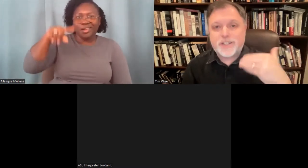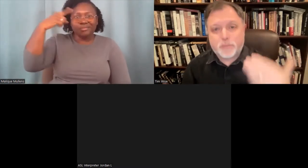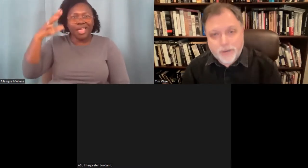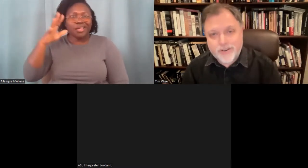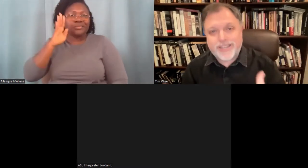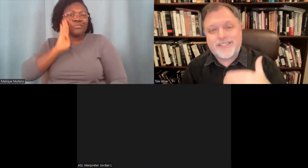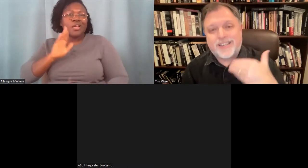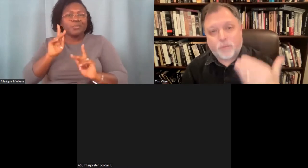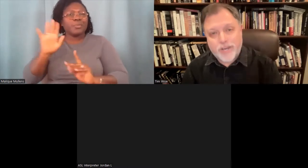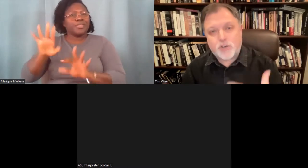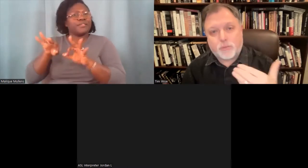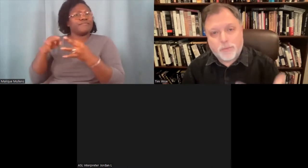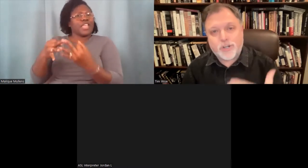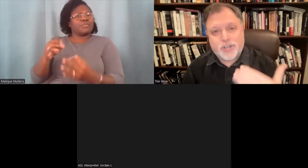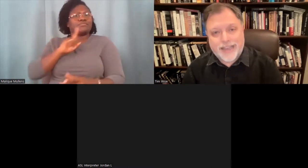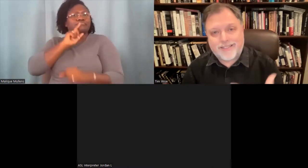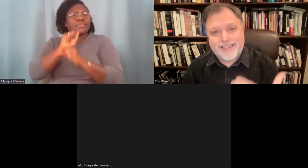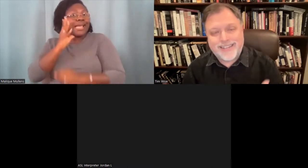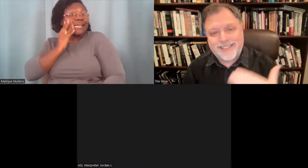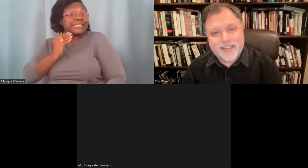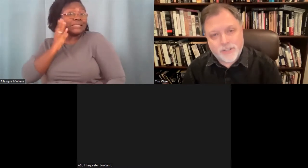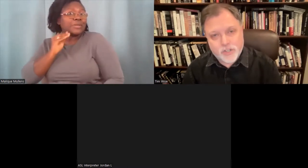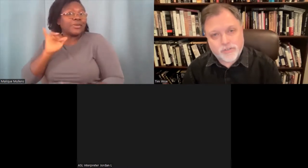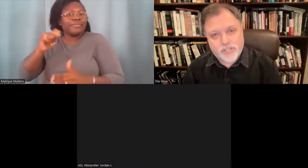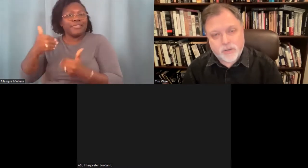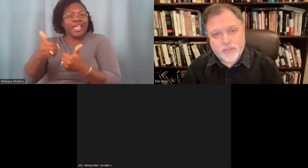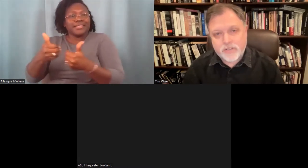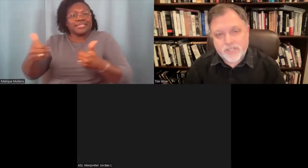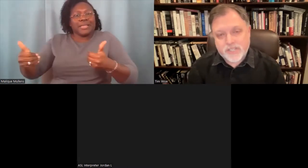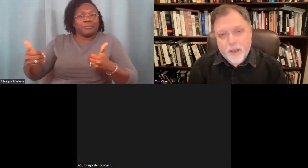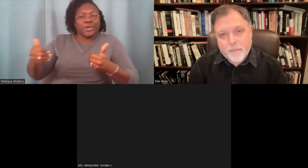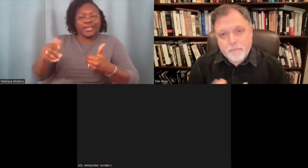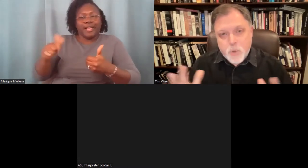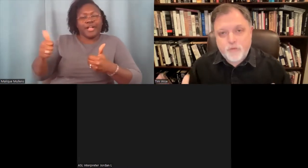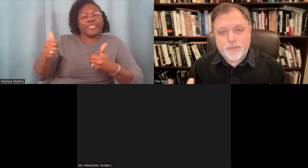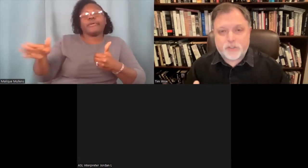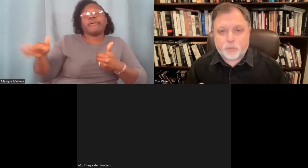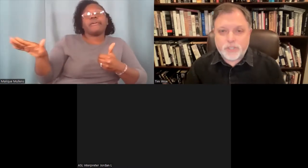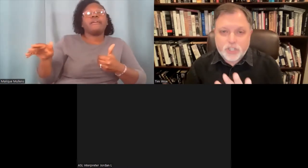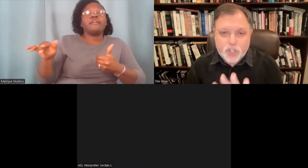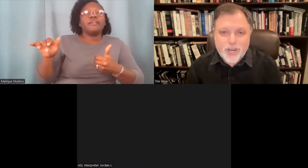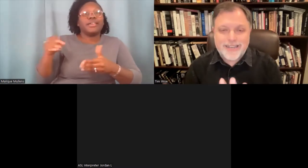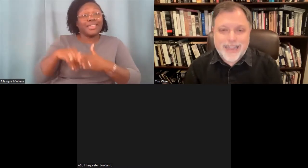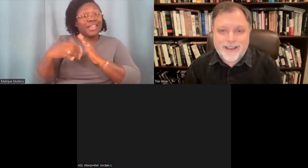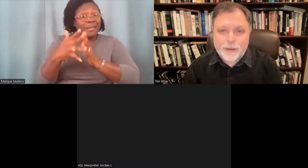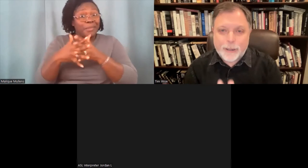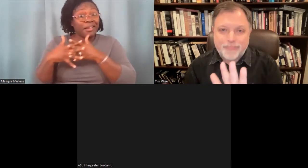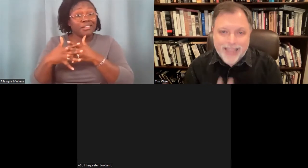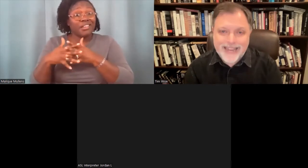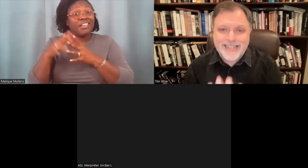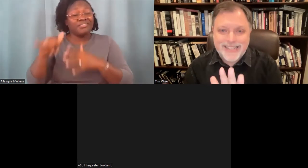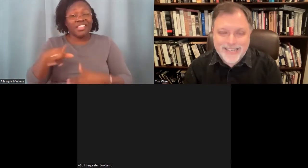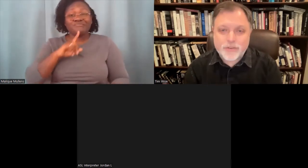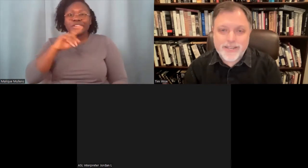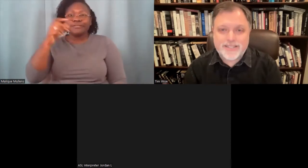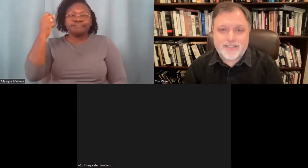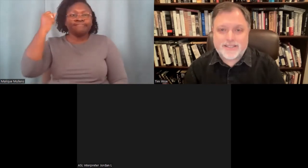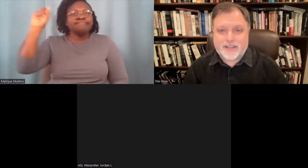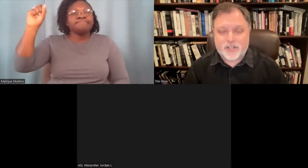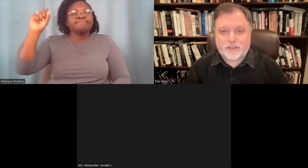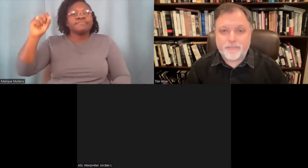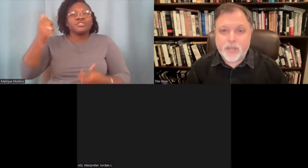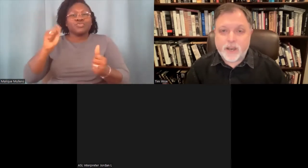are experiencing racial marginality in the country. So there's this movement to really shut down any